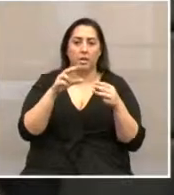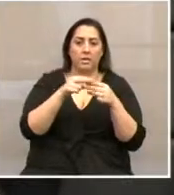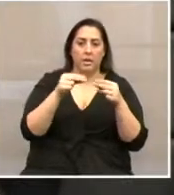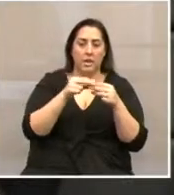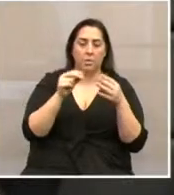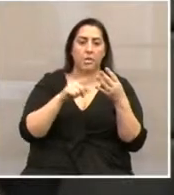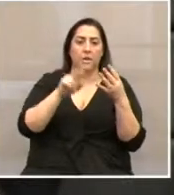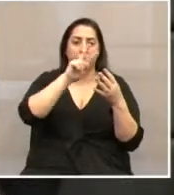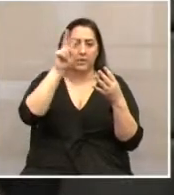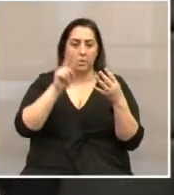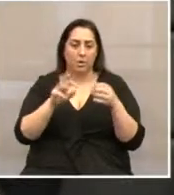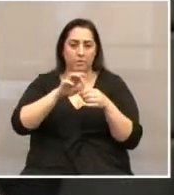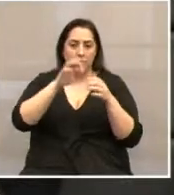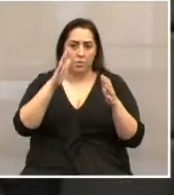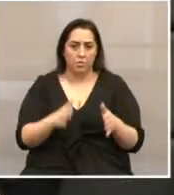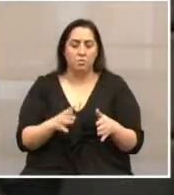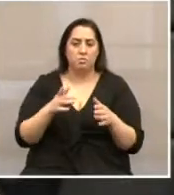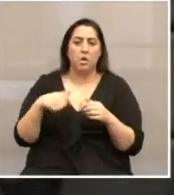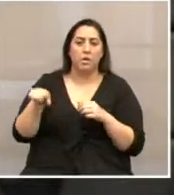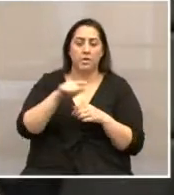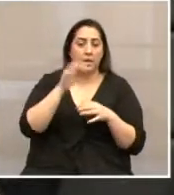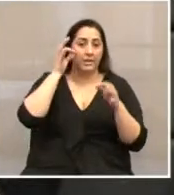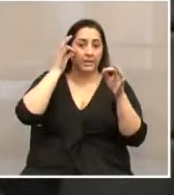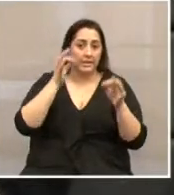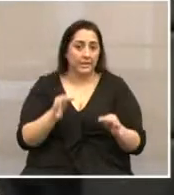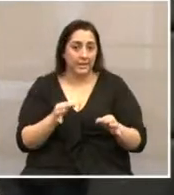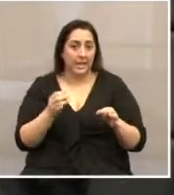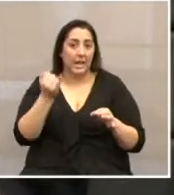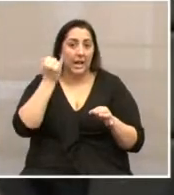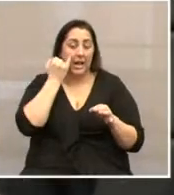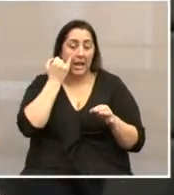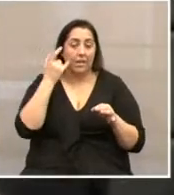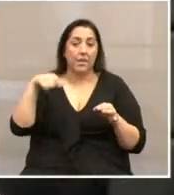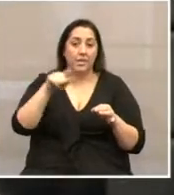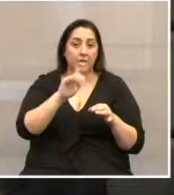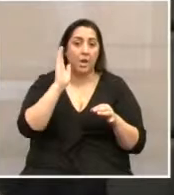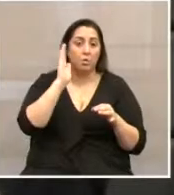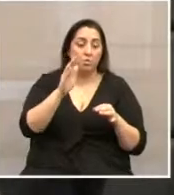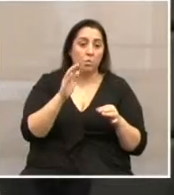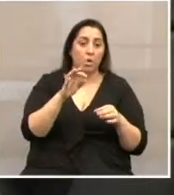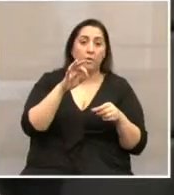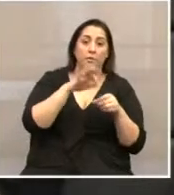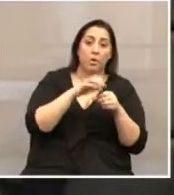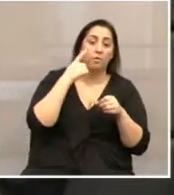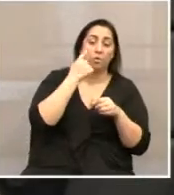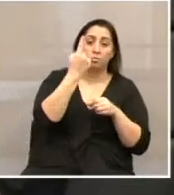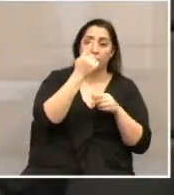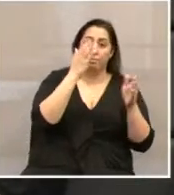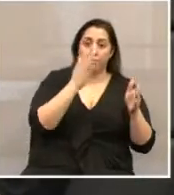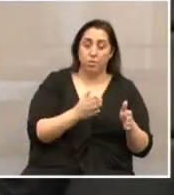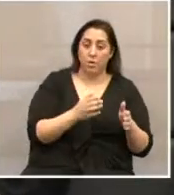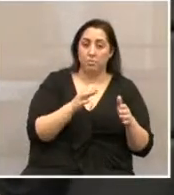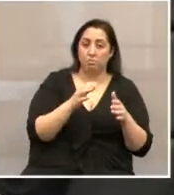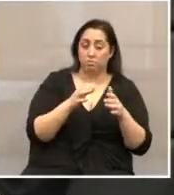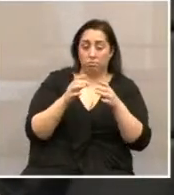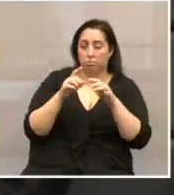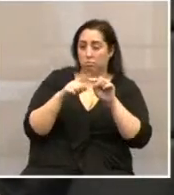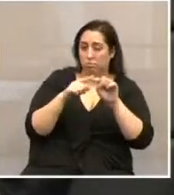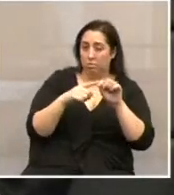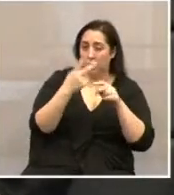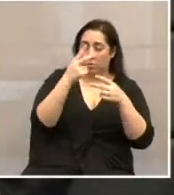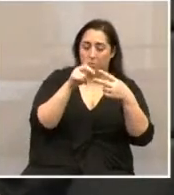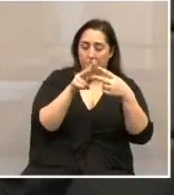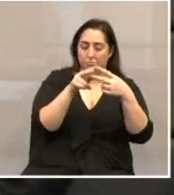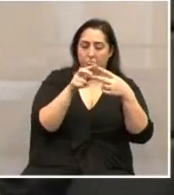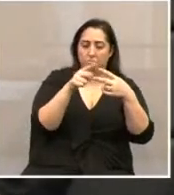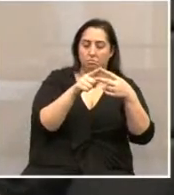right, decide on whether to vote or not for a candidate based on two conditions. Number one, his or